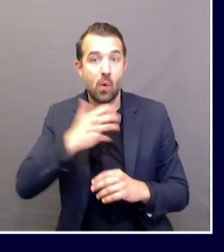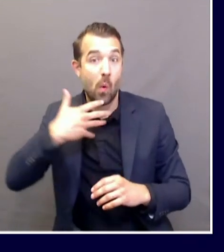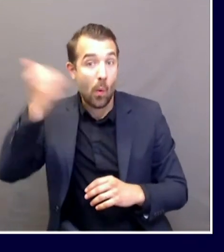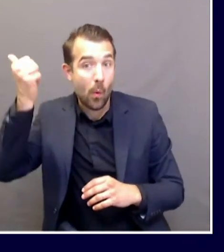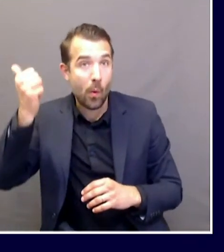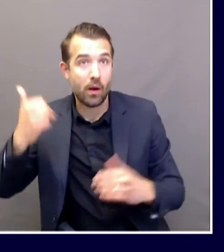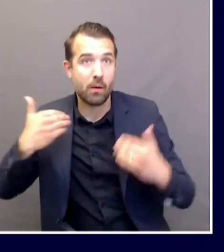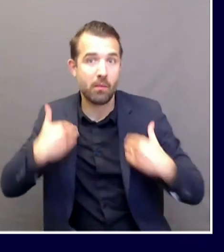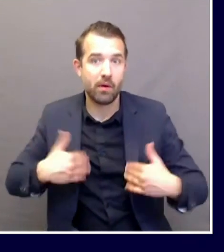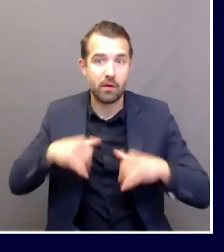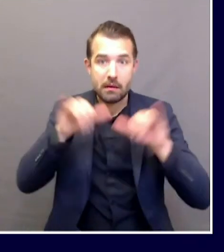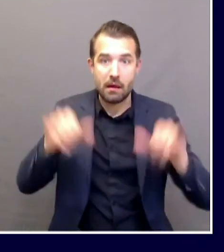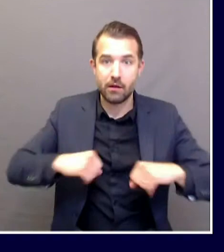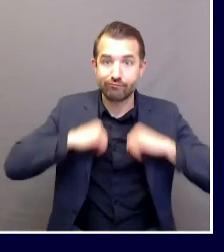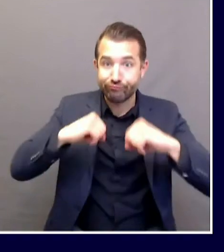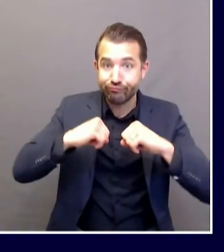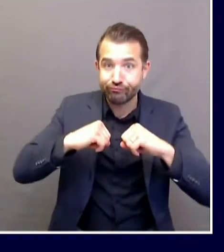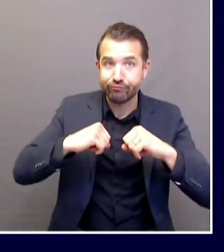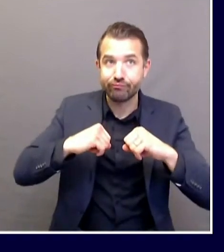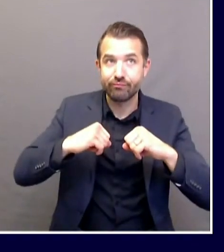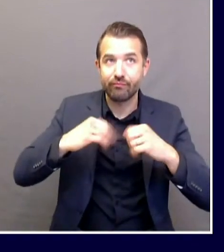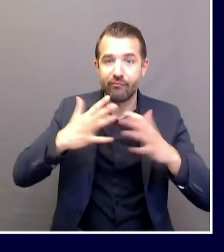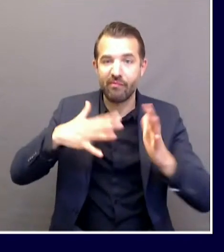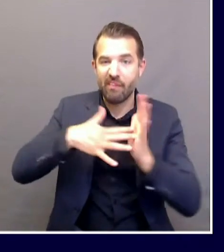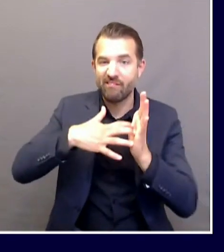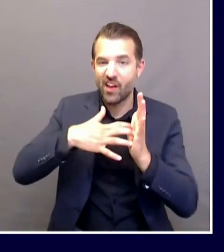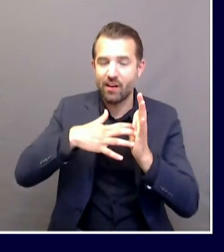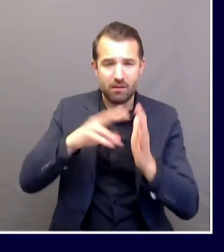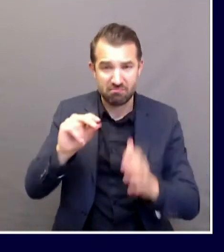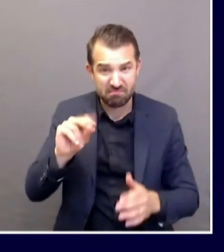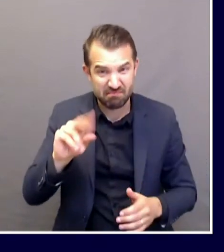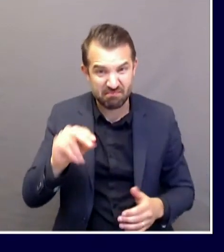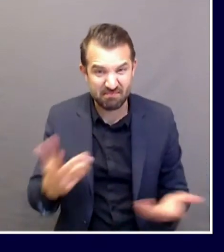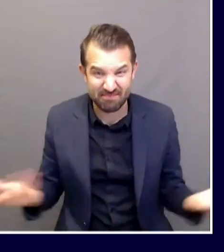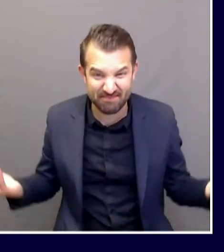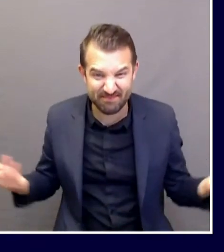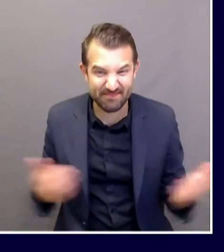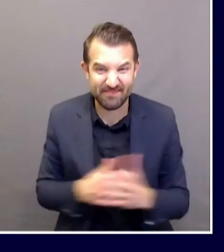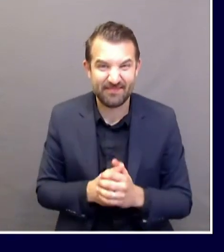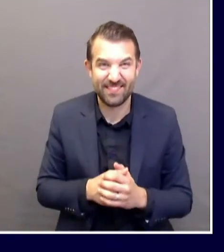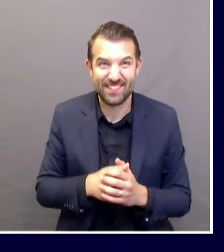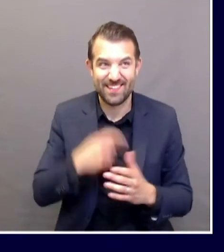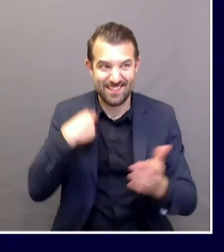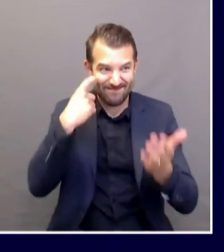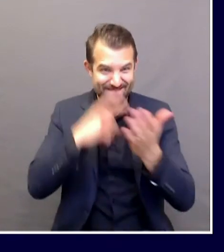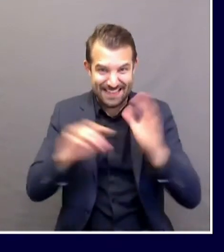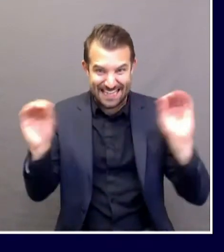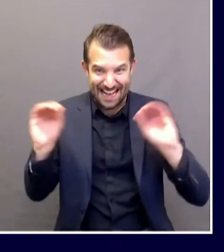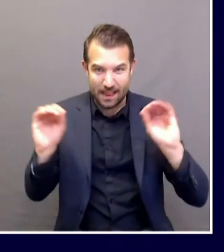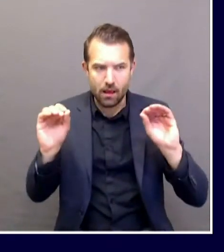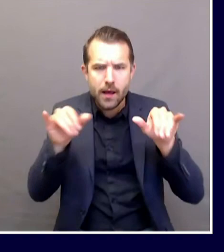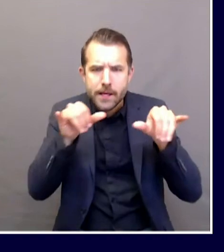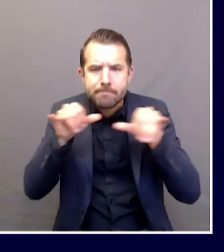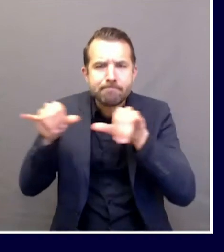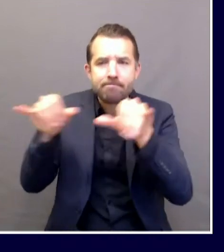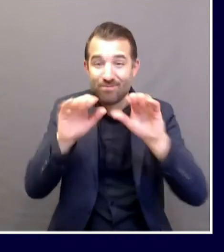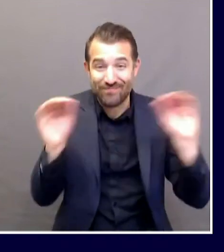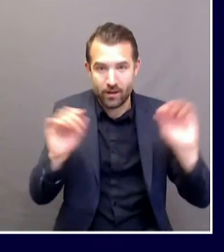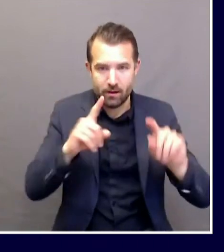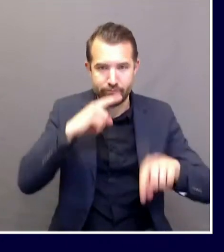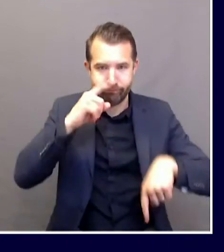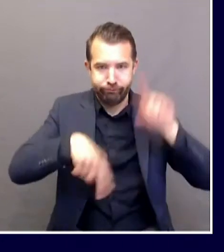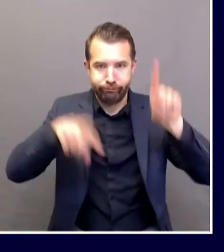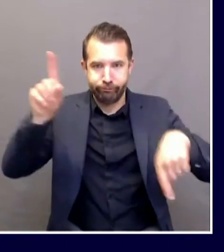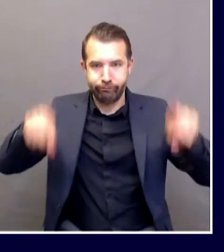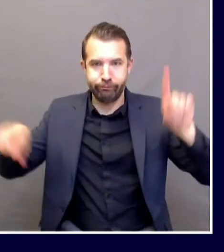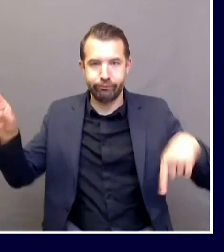robust, but we haven't seen a strong pattern along those lines yet. So, we are looking at that. It's